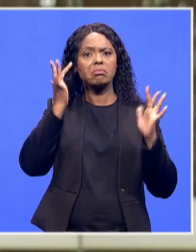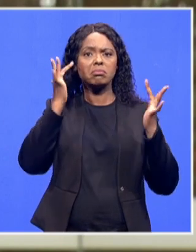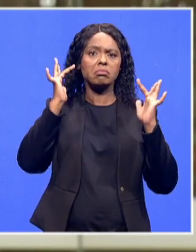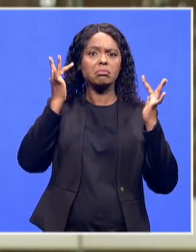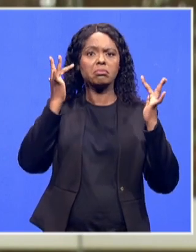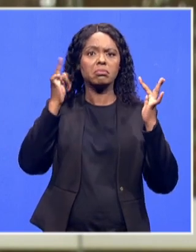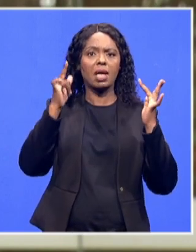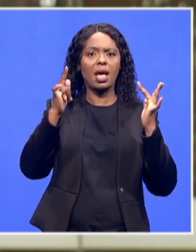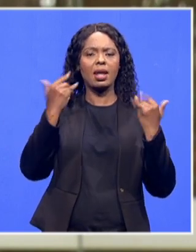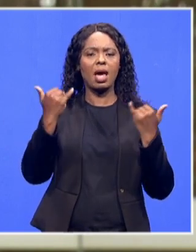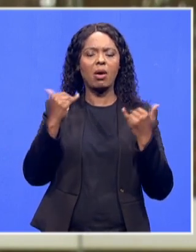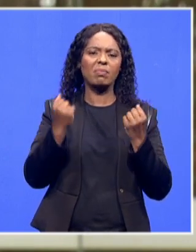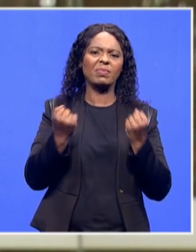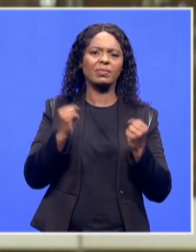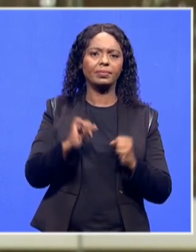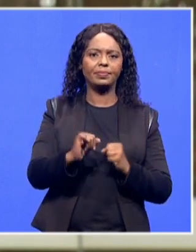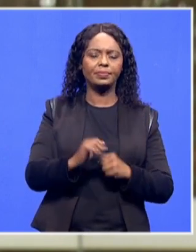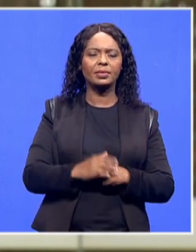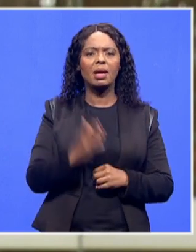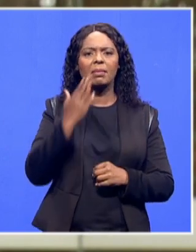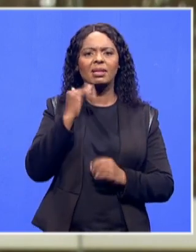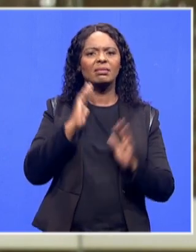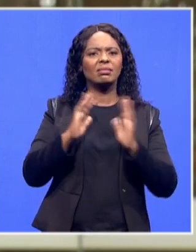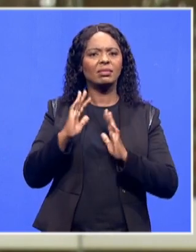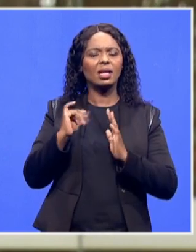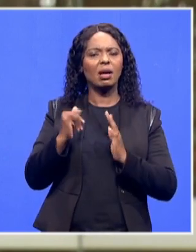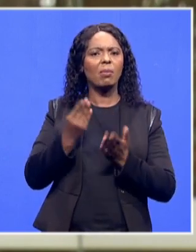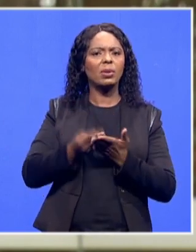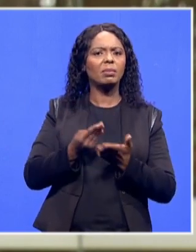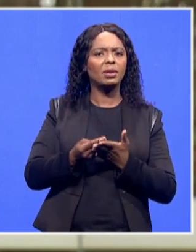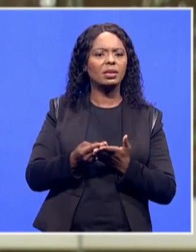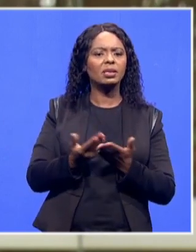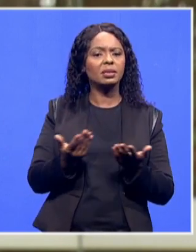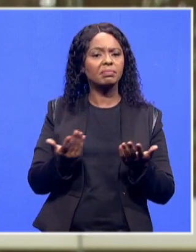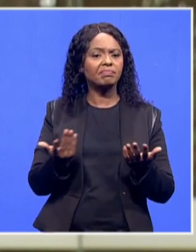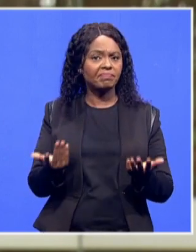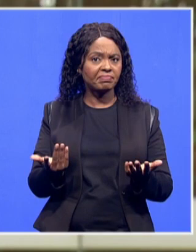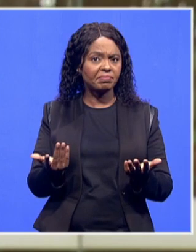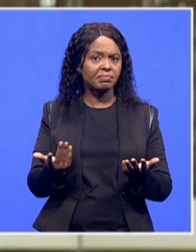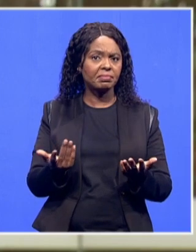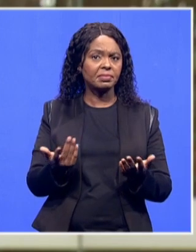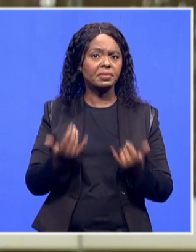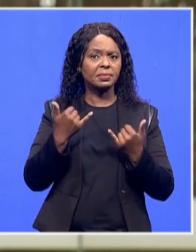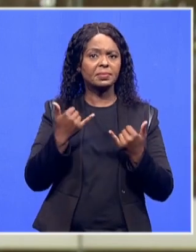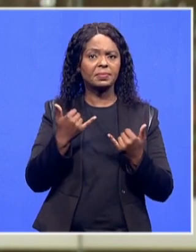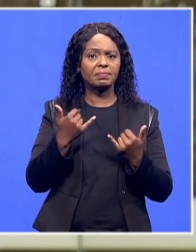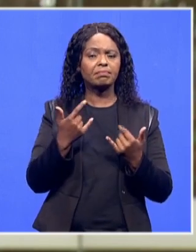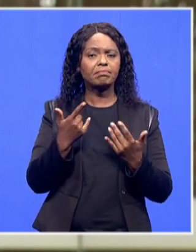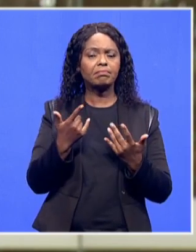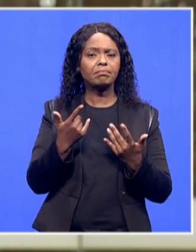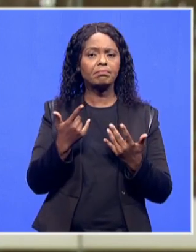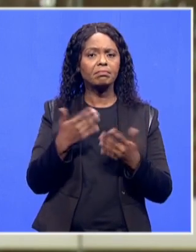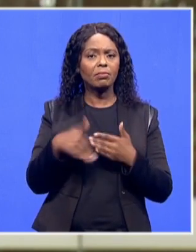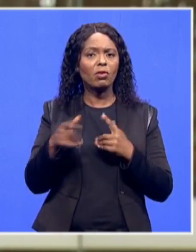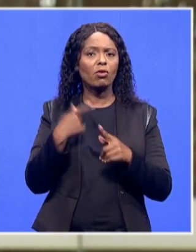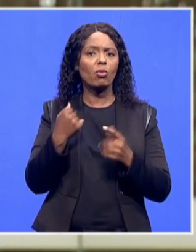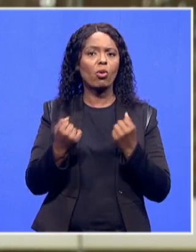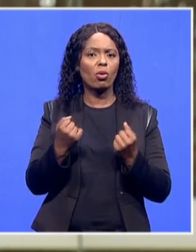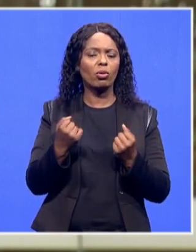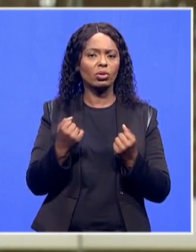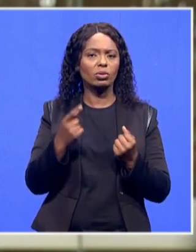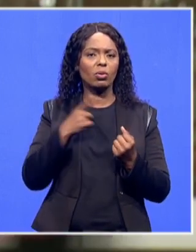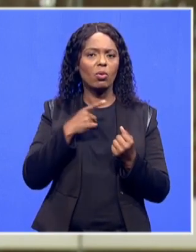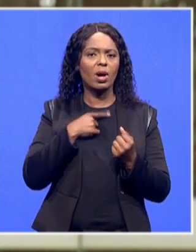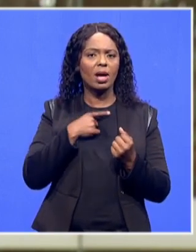case. Talk to us about the possibility of it being thrown out of court due to the fact that she hasn't got a